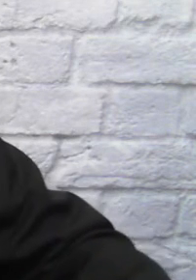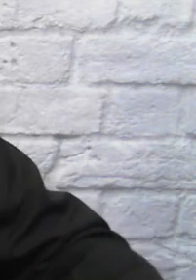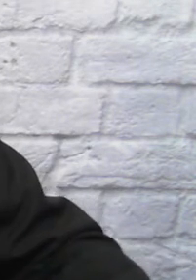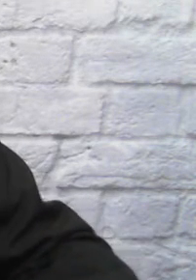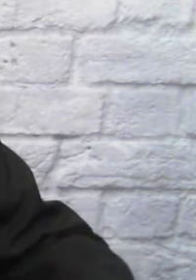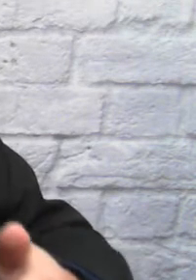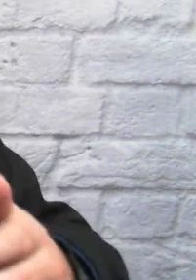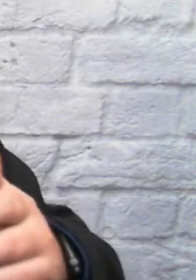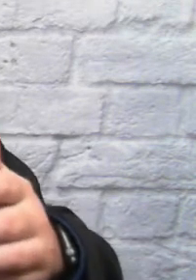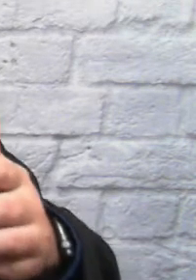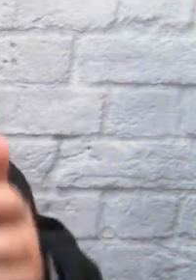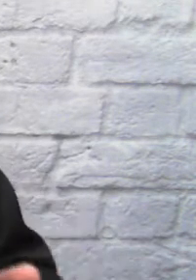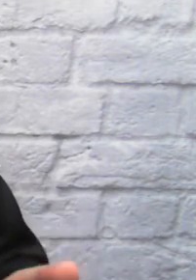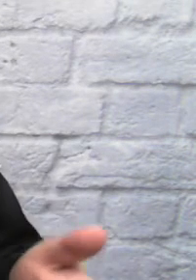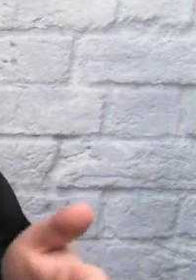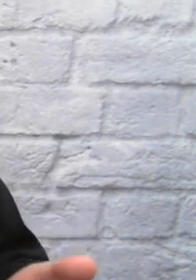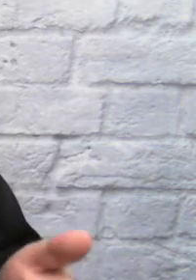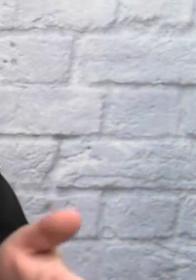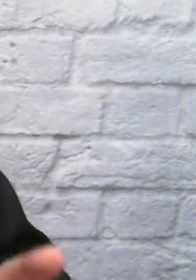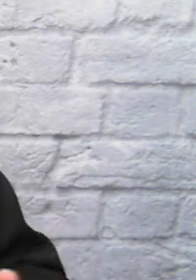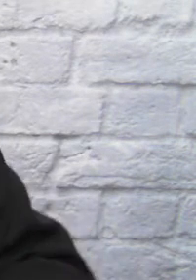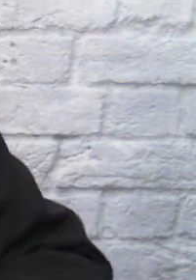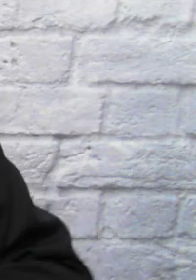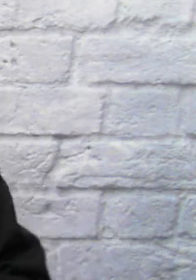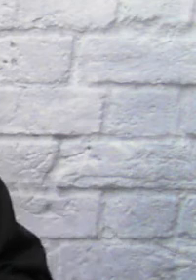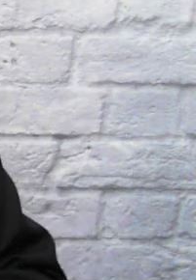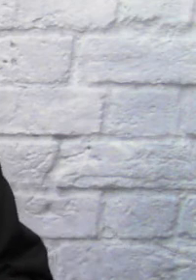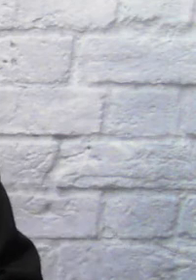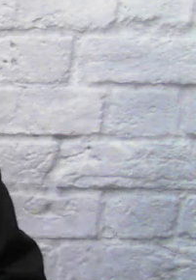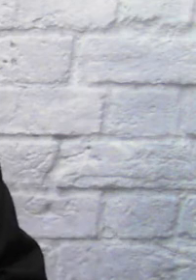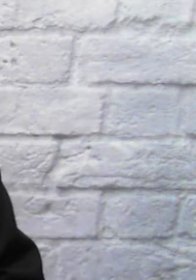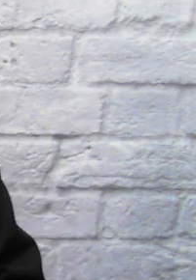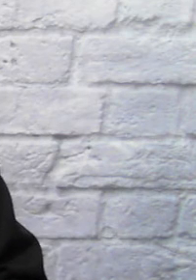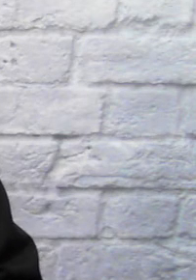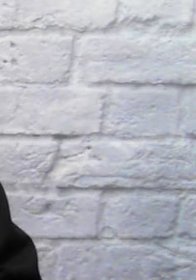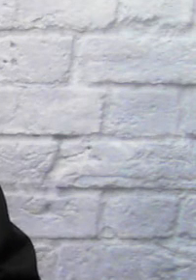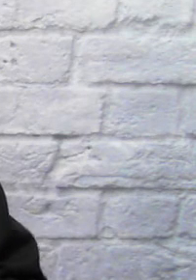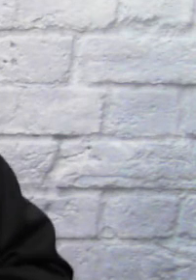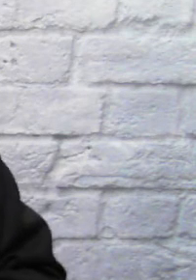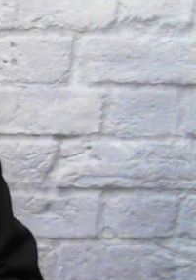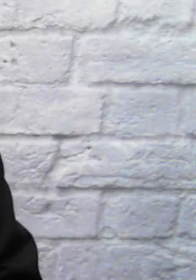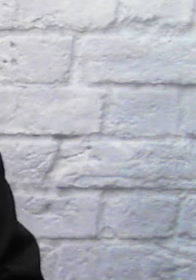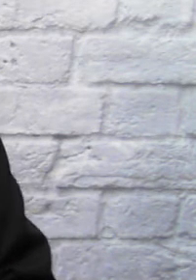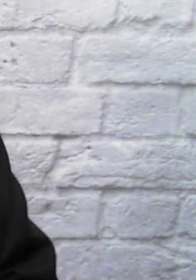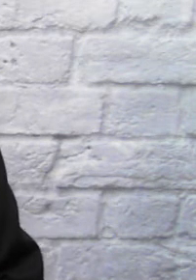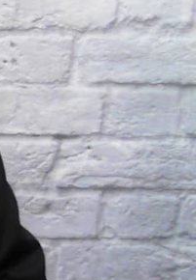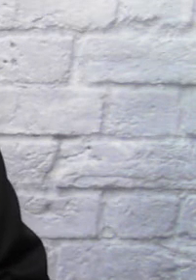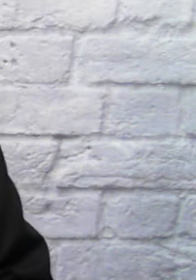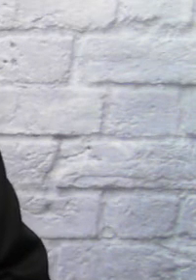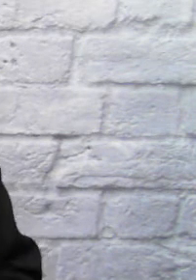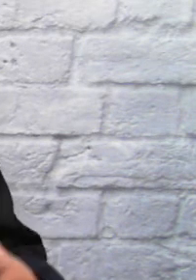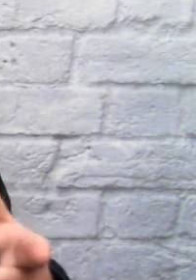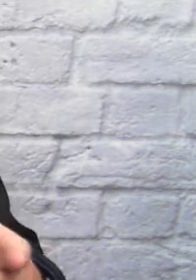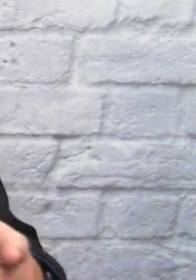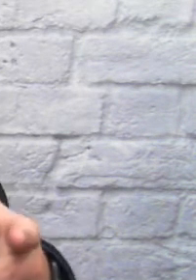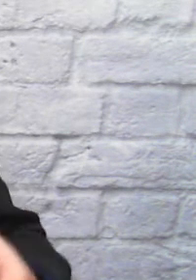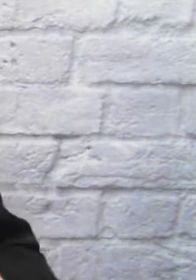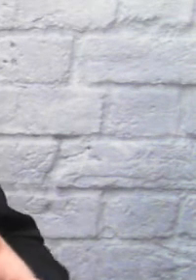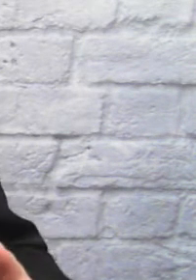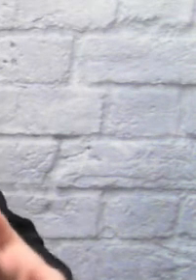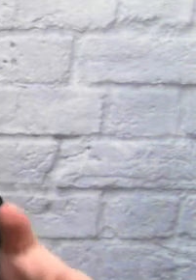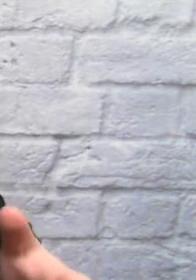WNYNewsNow.com. And, of course, coming up live today at noon on our network and on Channel 716, we